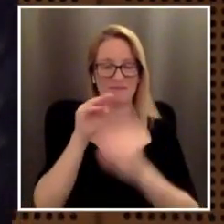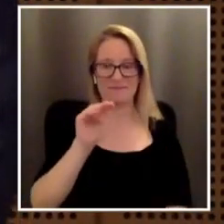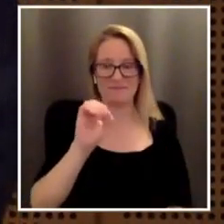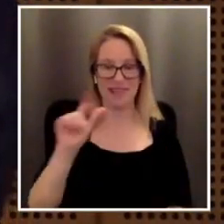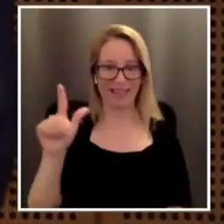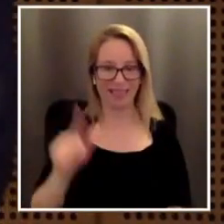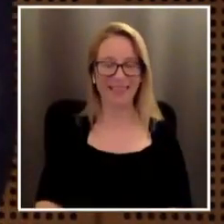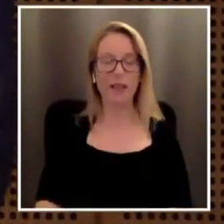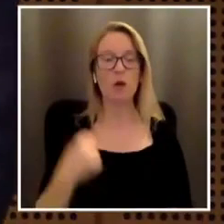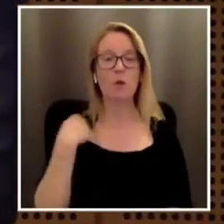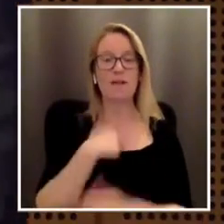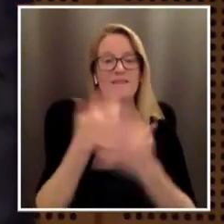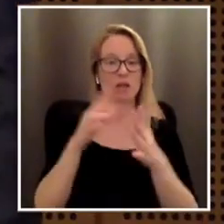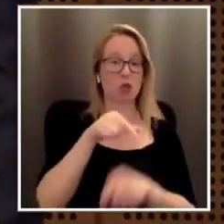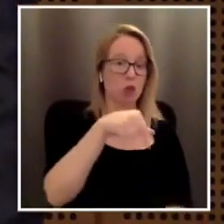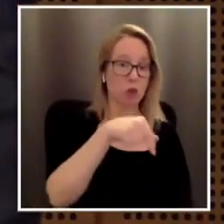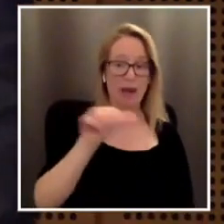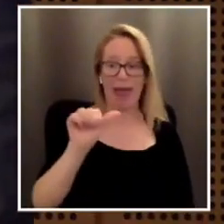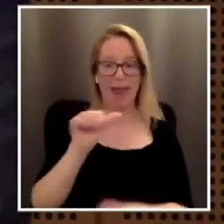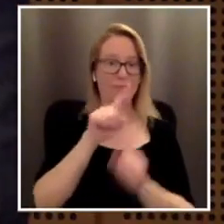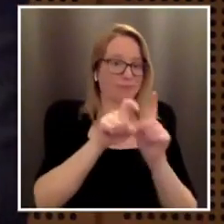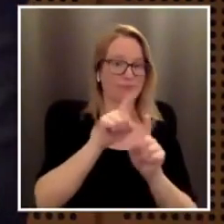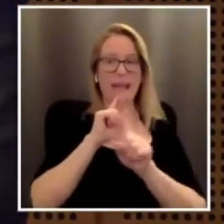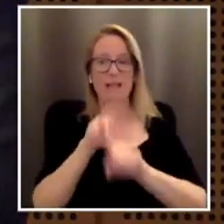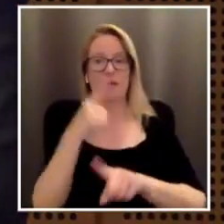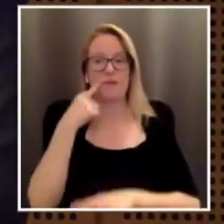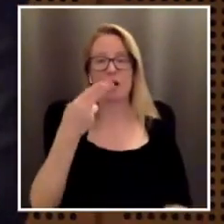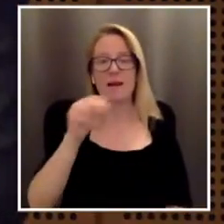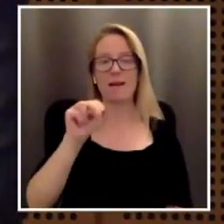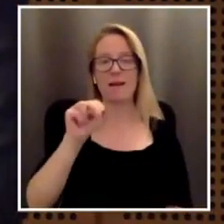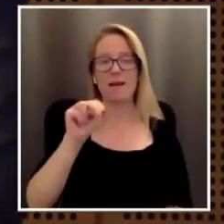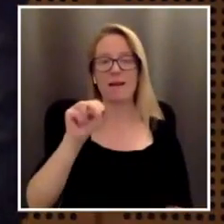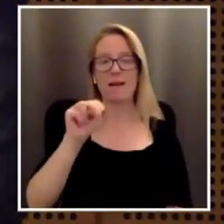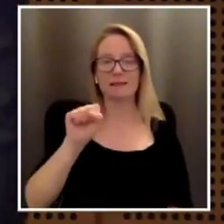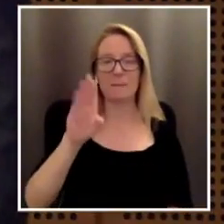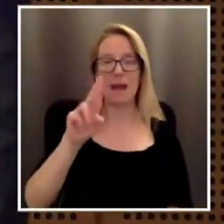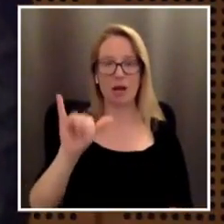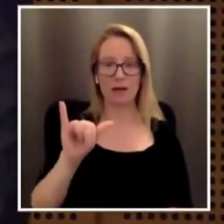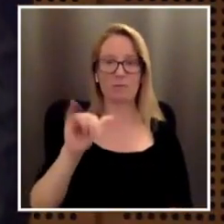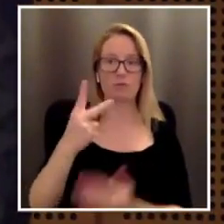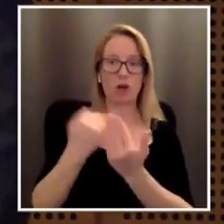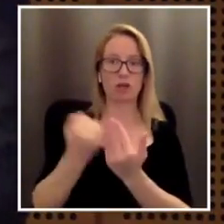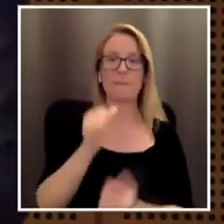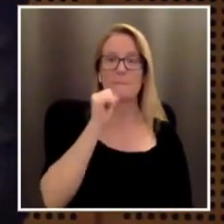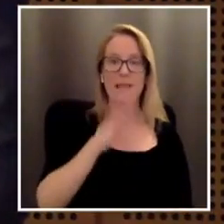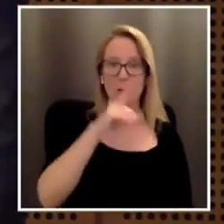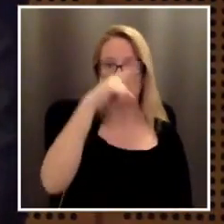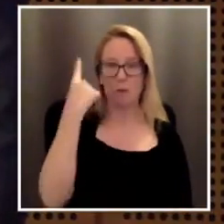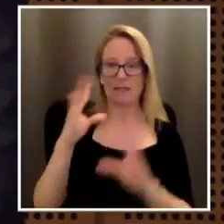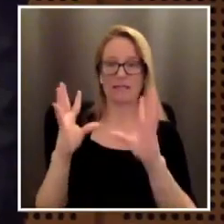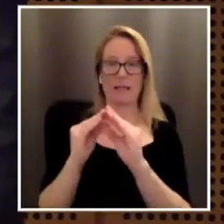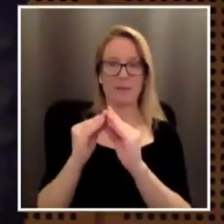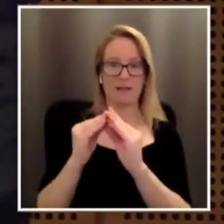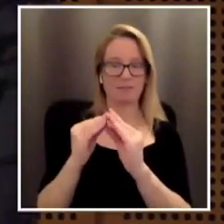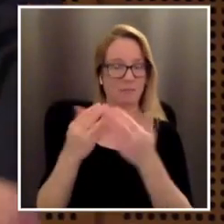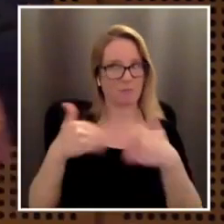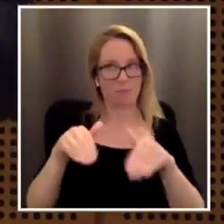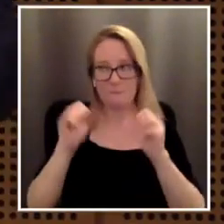We did the Q&A for the Hansberry Project's Black Woman Wisdom Summit, which was insane,